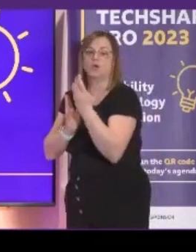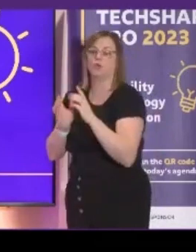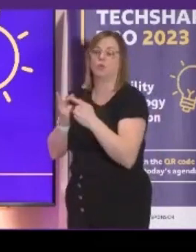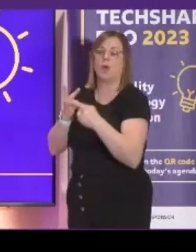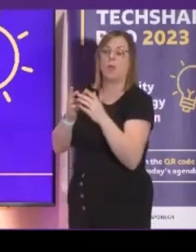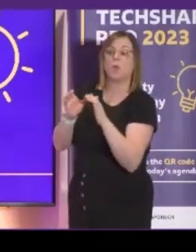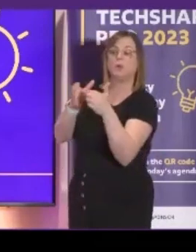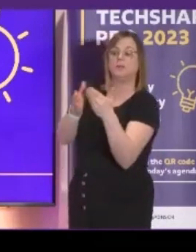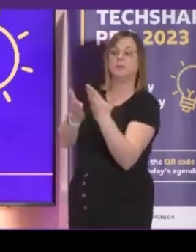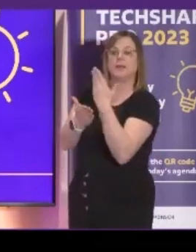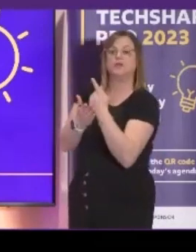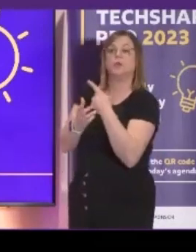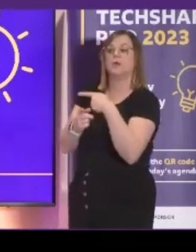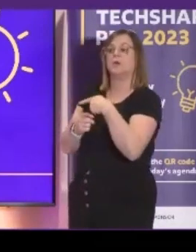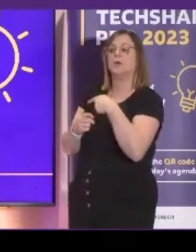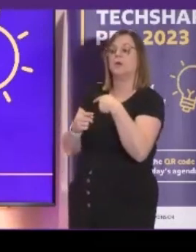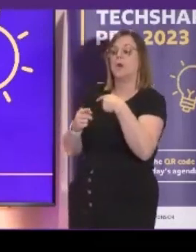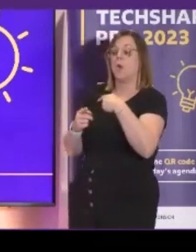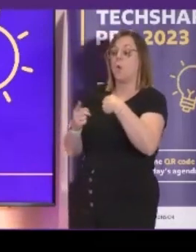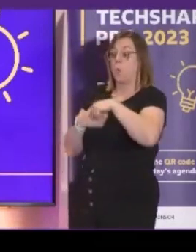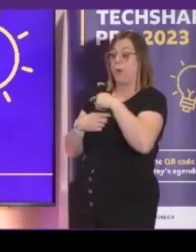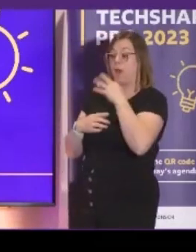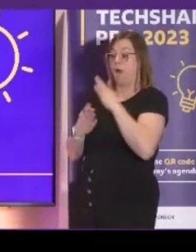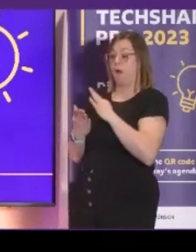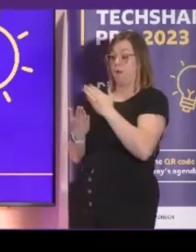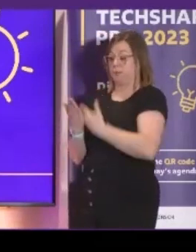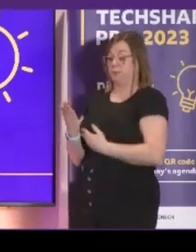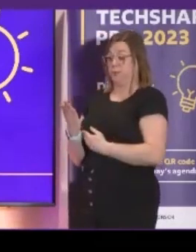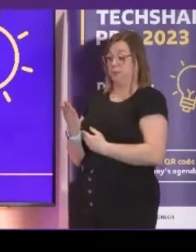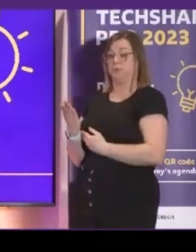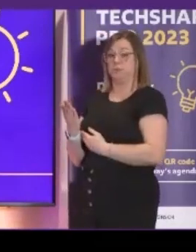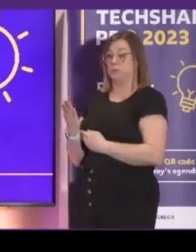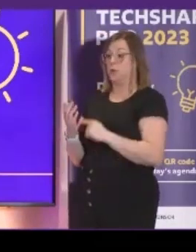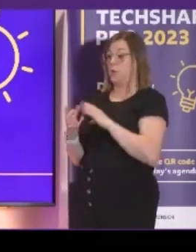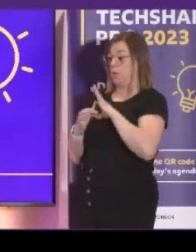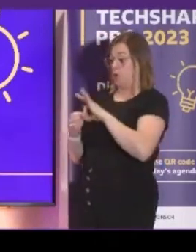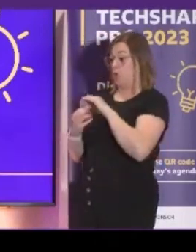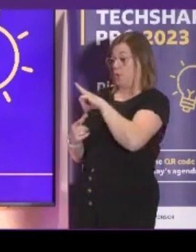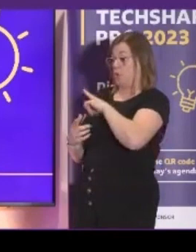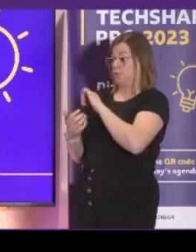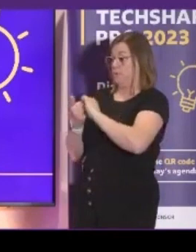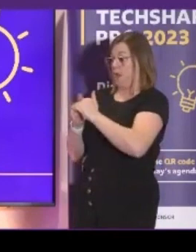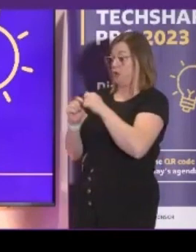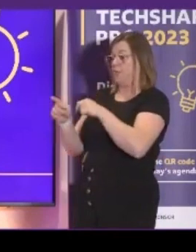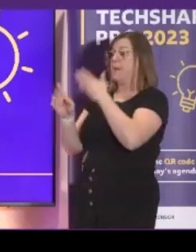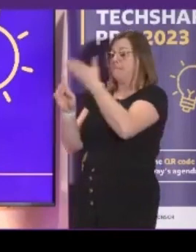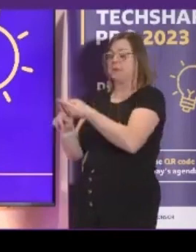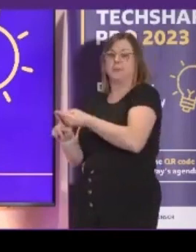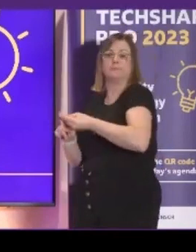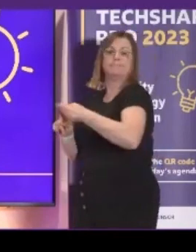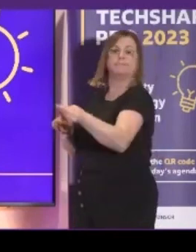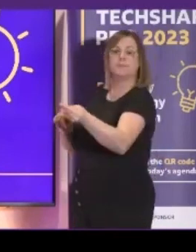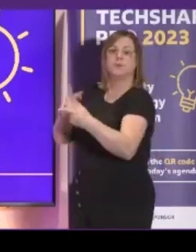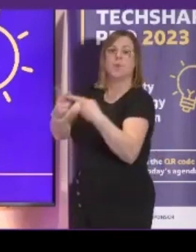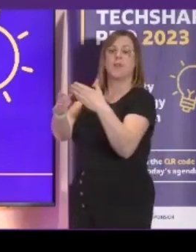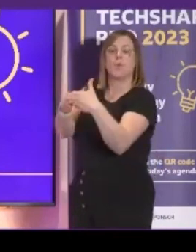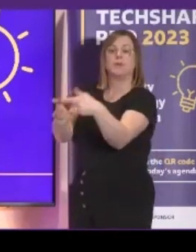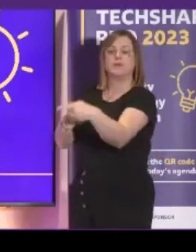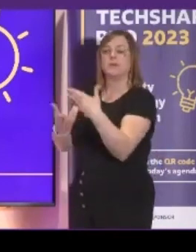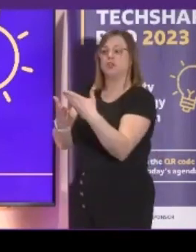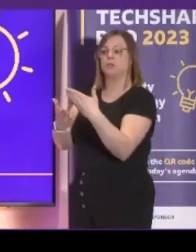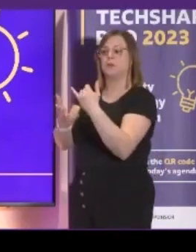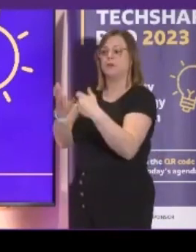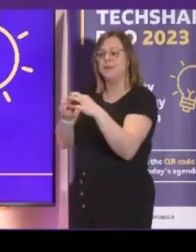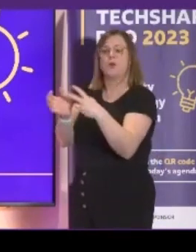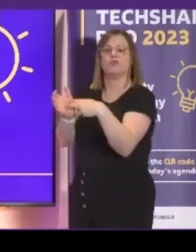we really make it clear that everything we ask for at a contract level with you as a partner must be passed on to your subcontractors, making sure